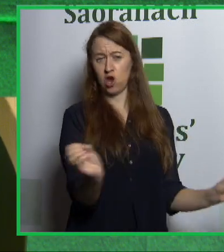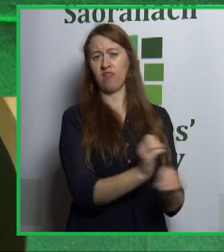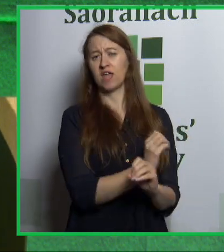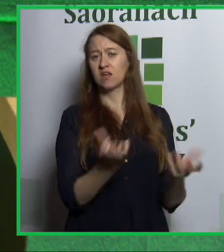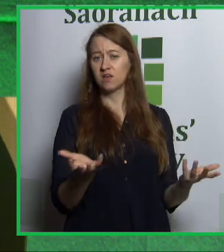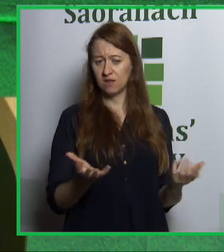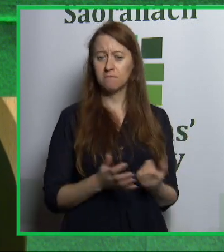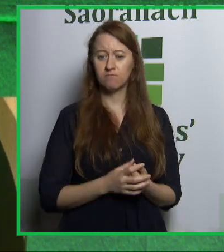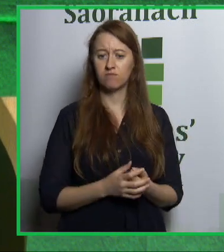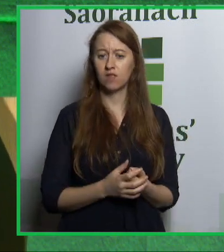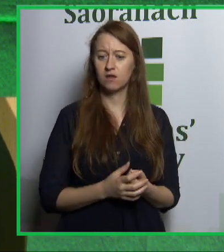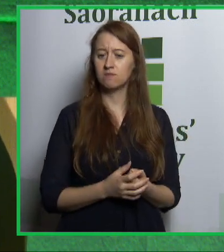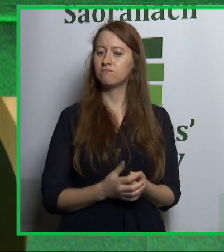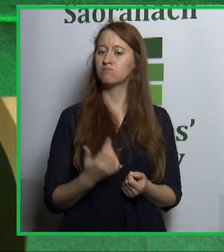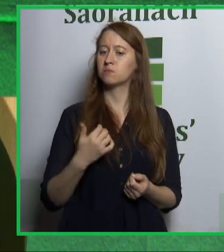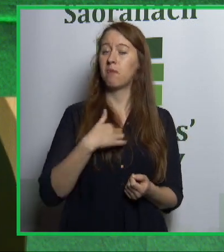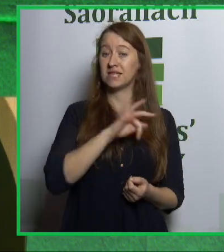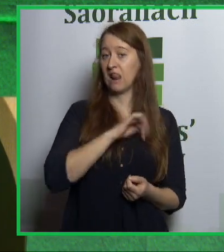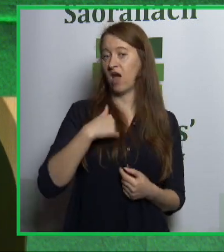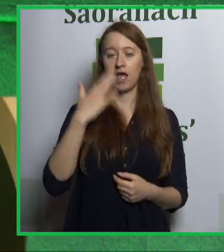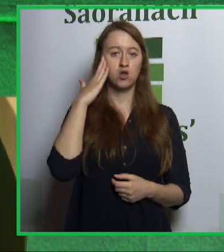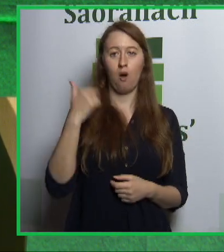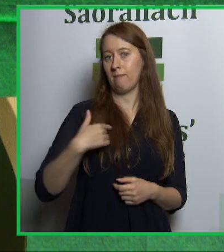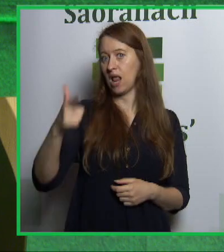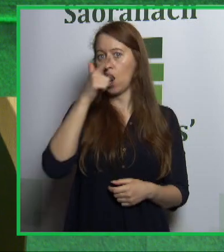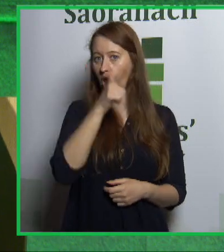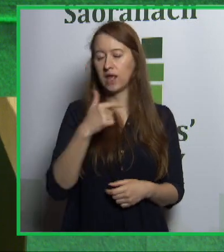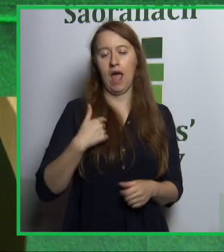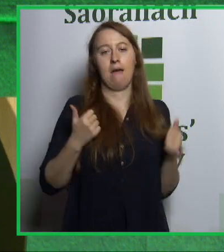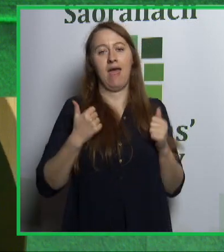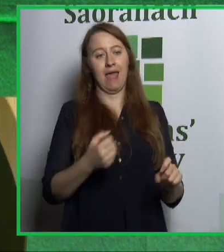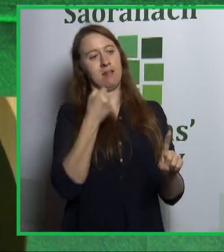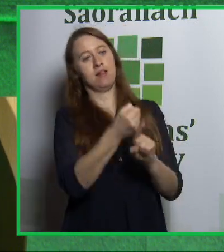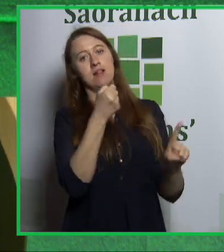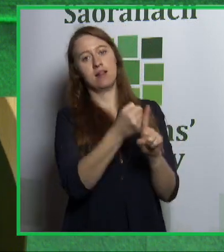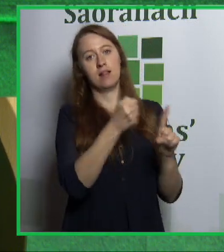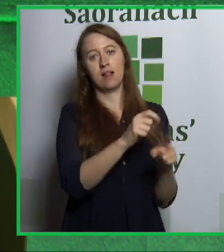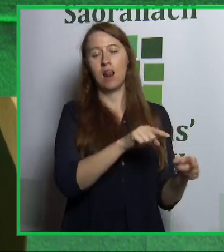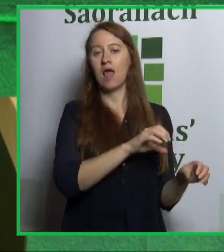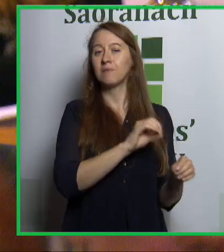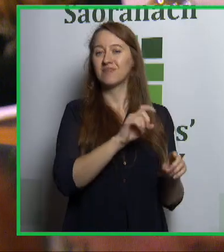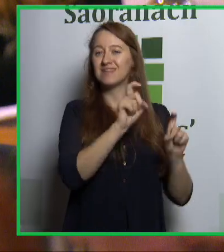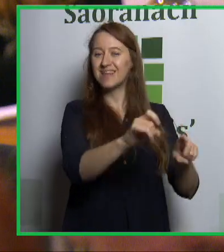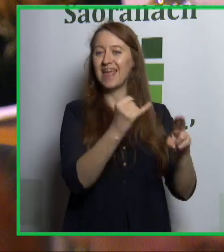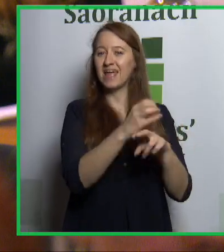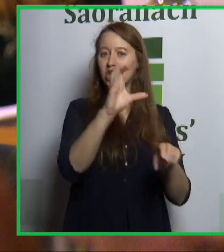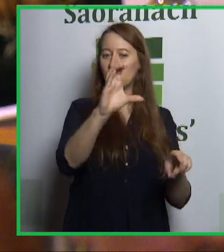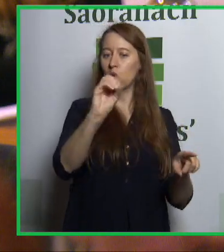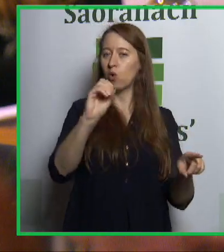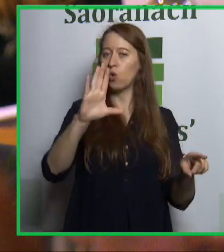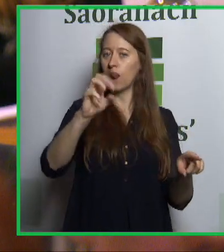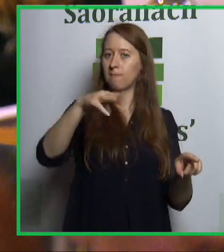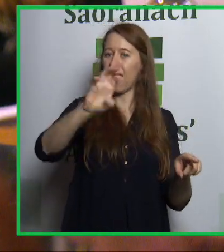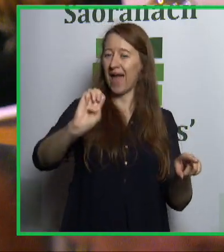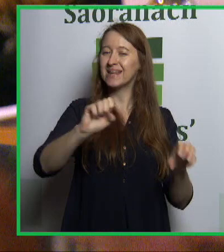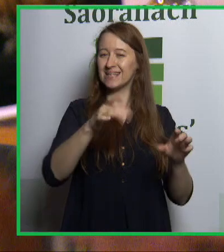said, like Carl said, like I was one of the lucky ones that was able to get TR and go into coal mine and stuff. But there's people out there just